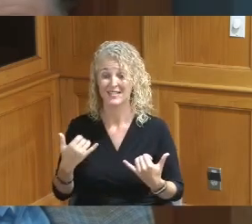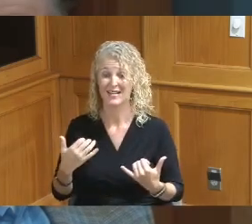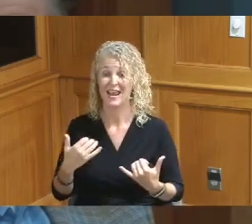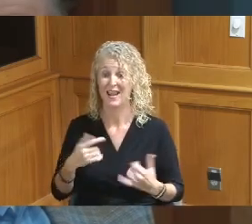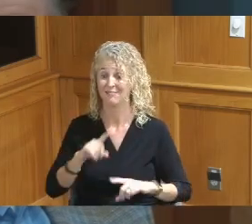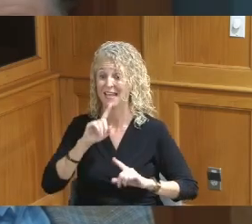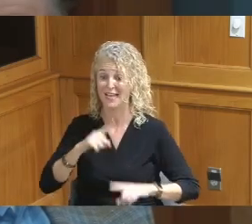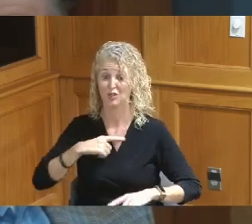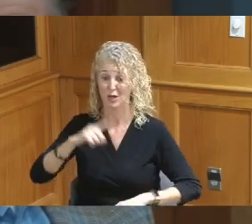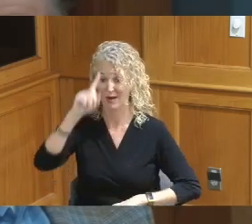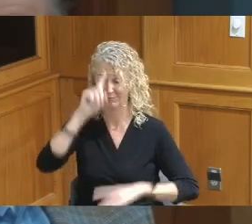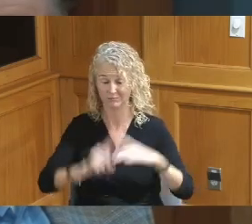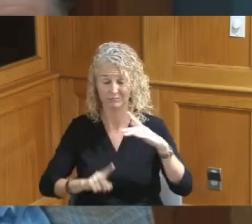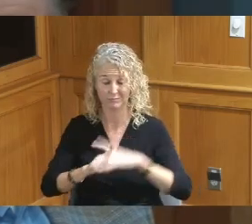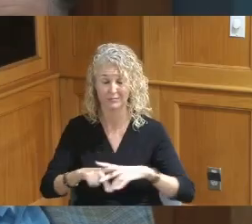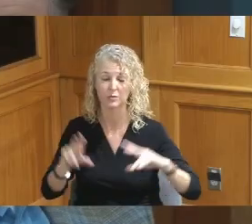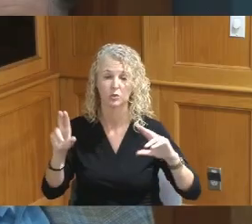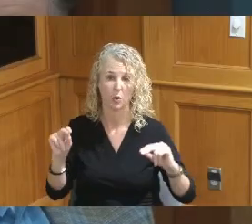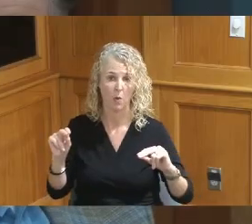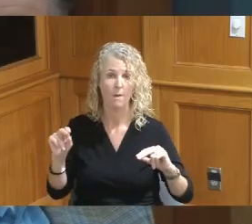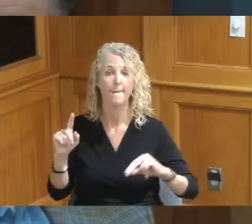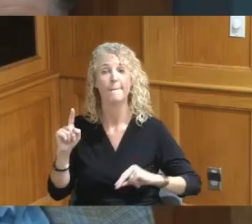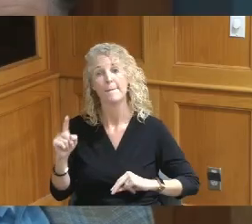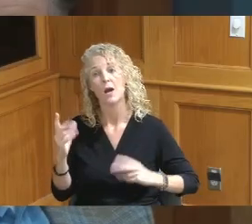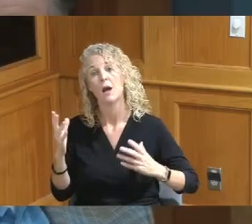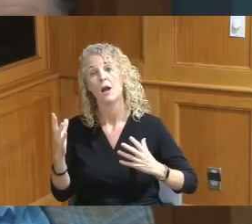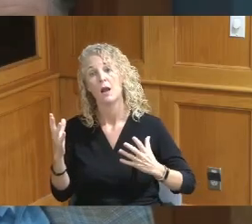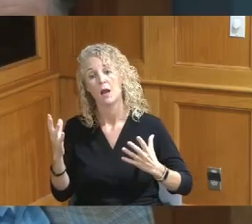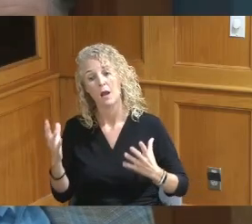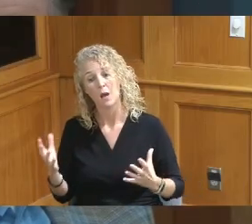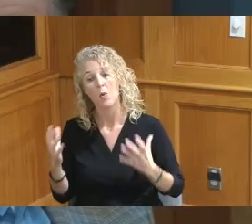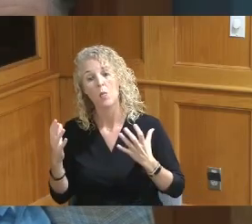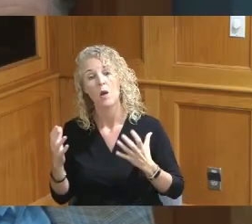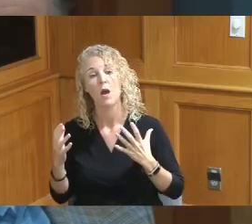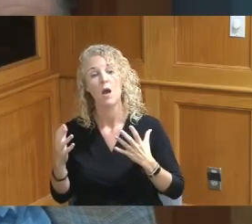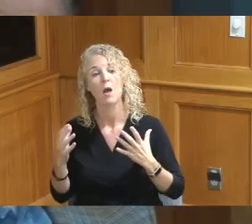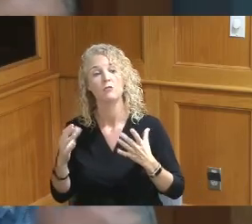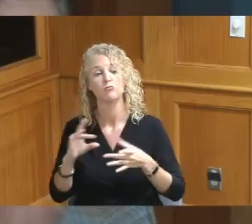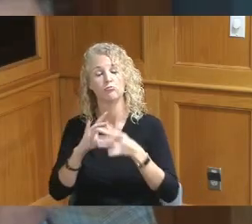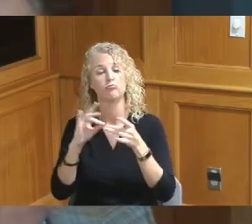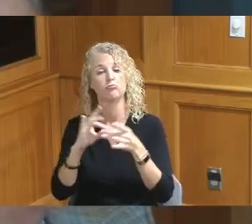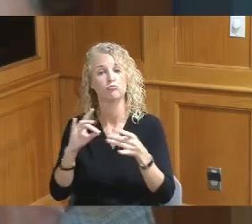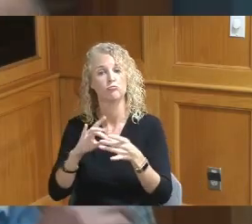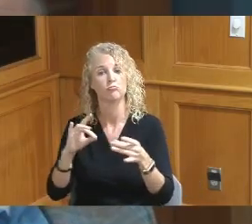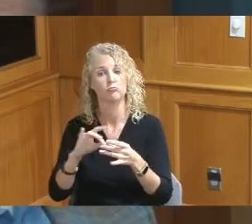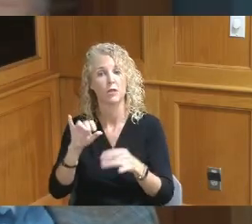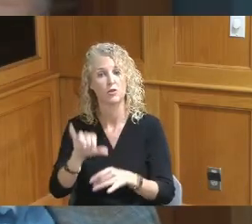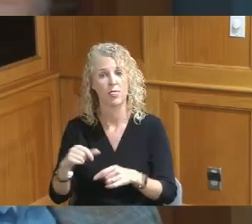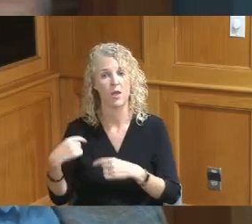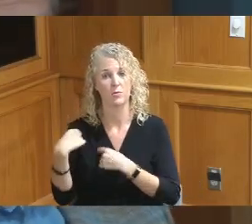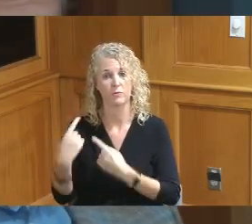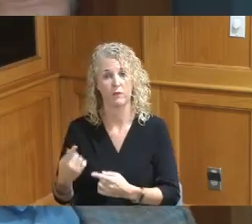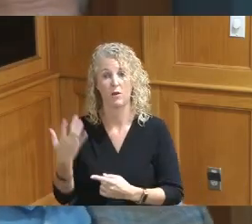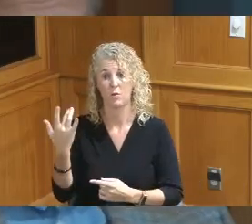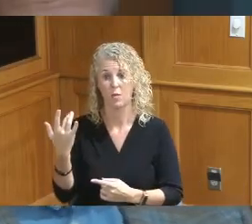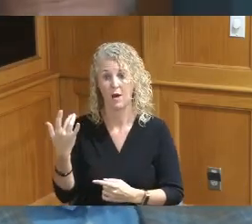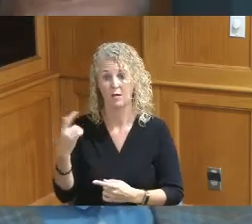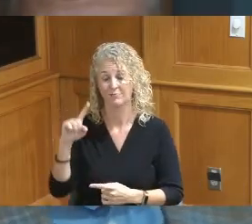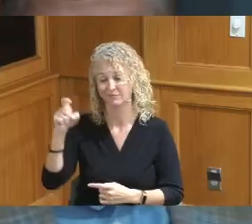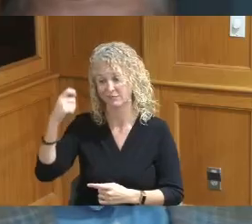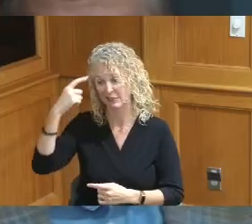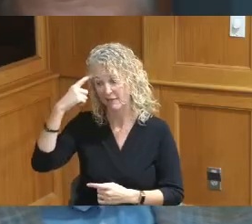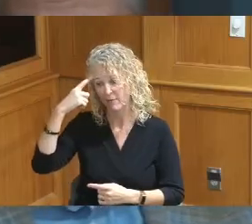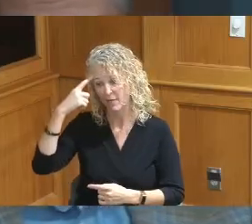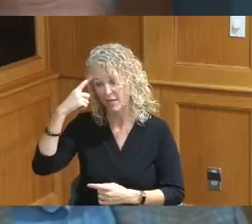today, but I'd like to put those on the table because what happens with